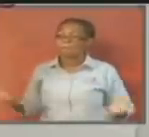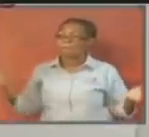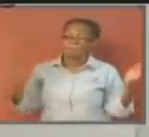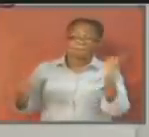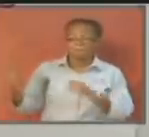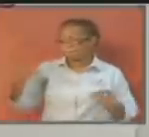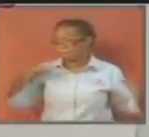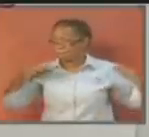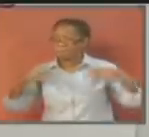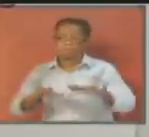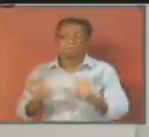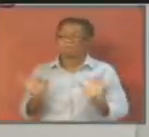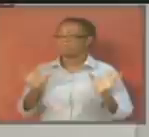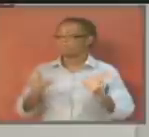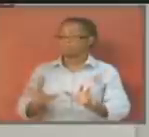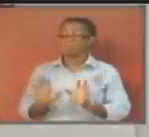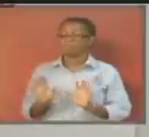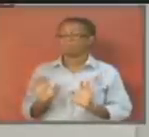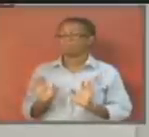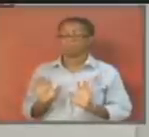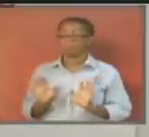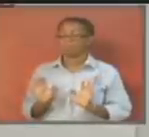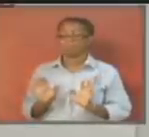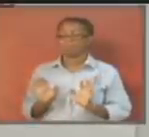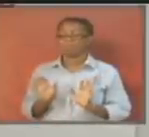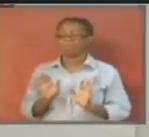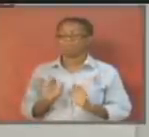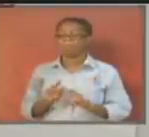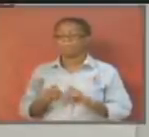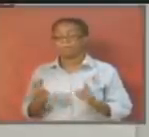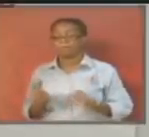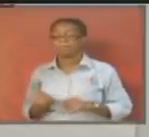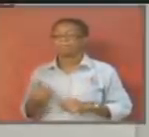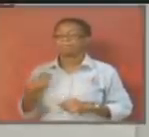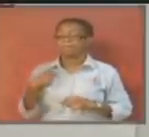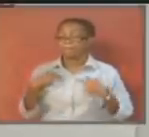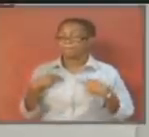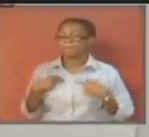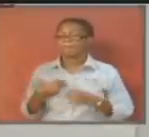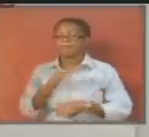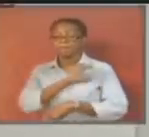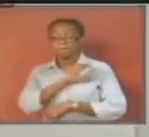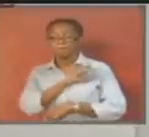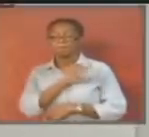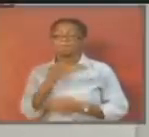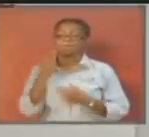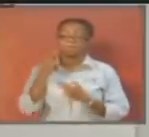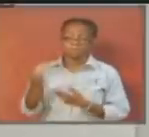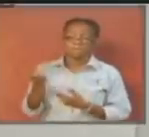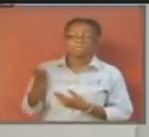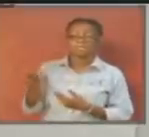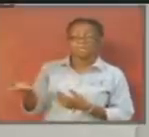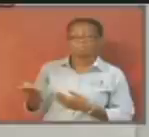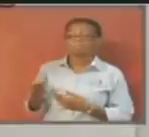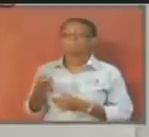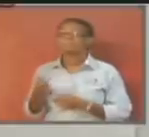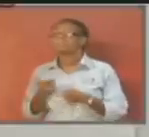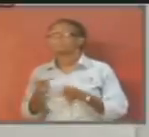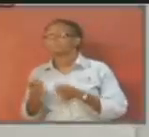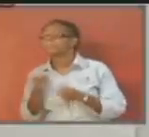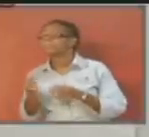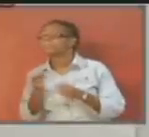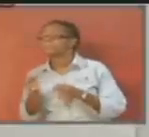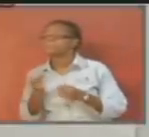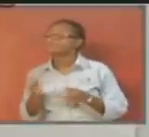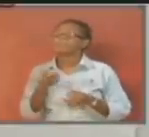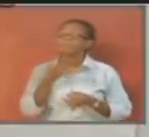so on to ensure that we monitor the crowd and try to control that as much as possible. We've also put in